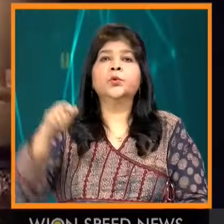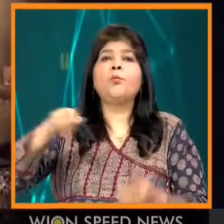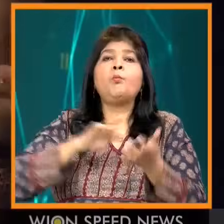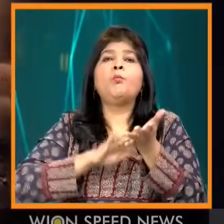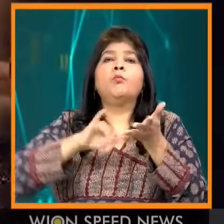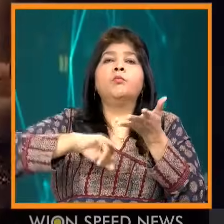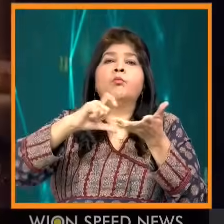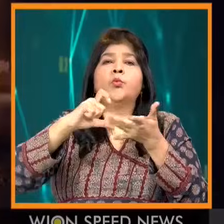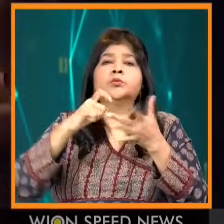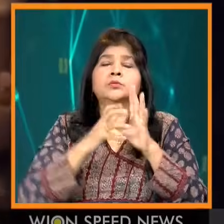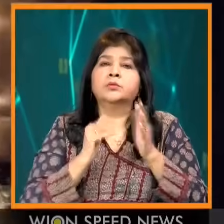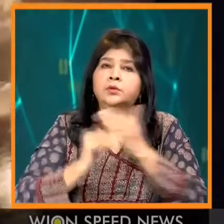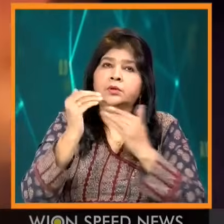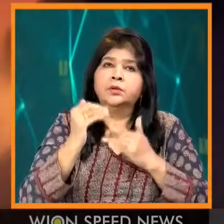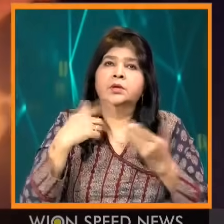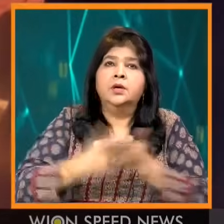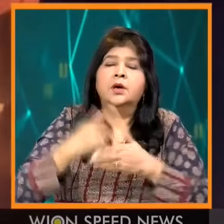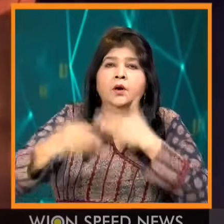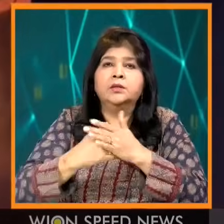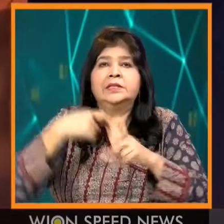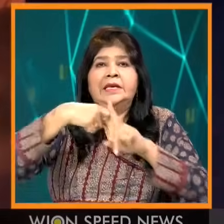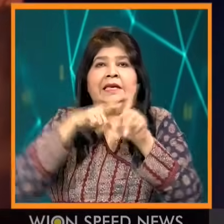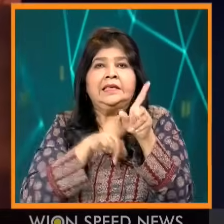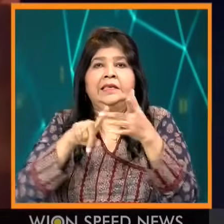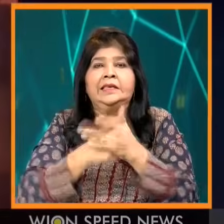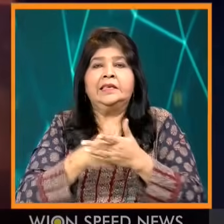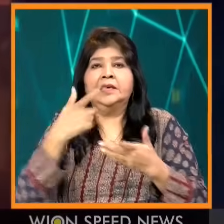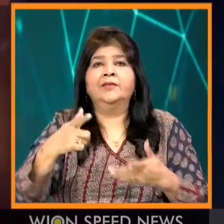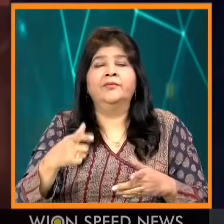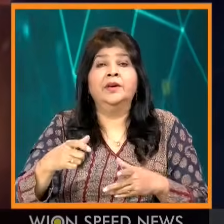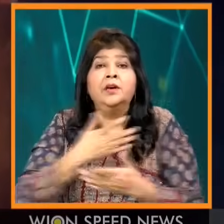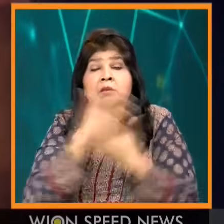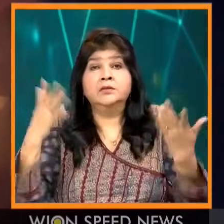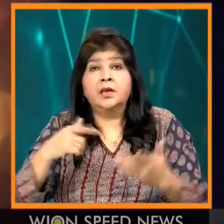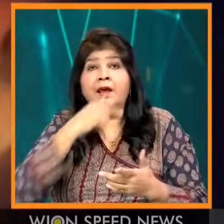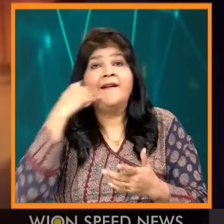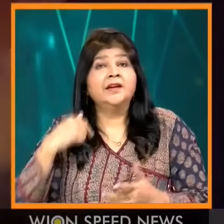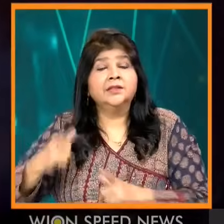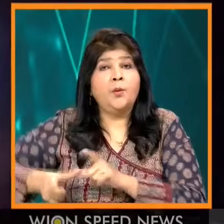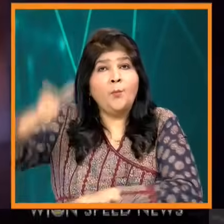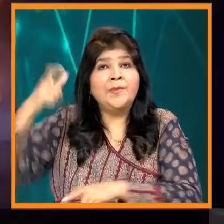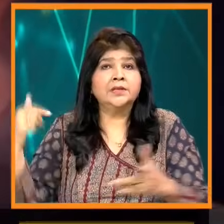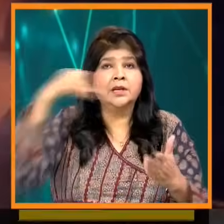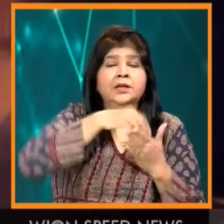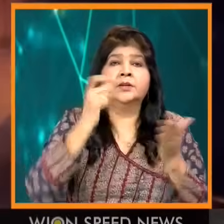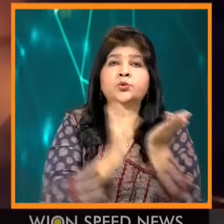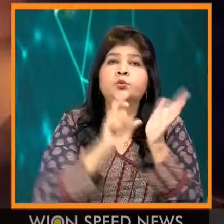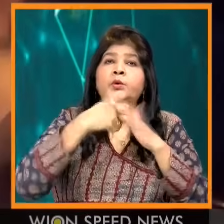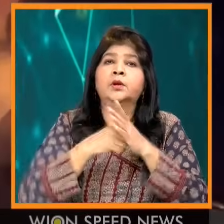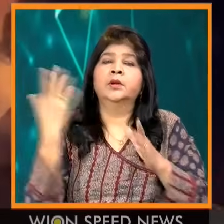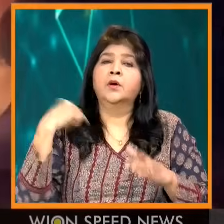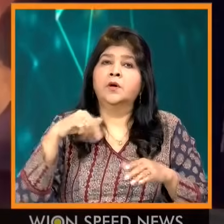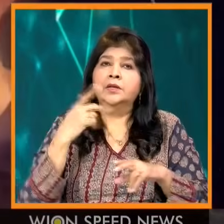As Moscow continues to escalate its onslaught on Kyiv, a deadly Russian missile strike hit the eastern Ukrainian city on Saturday,